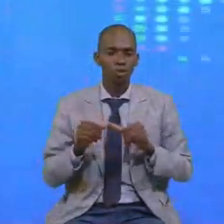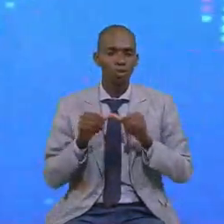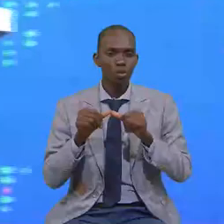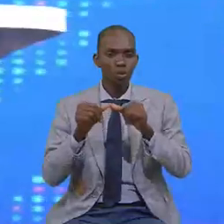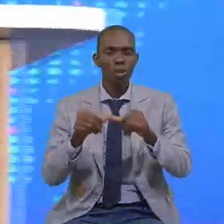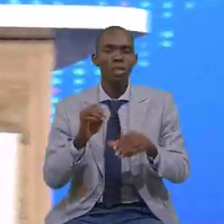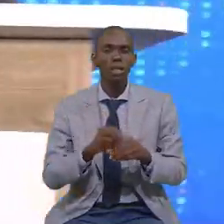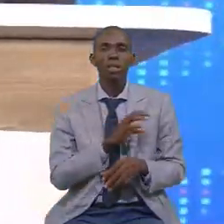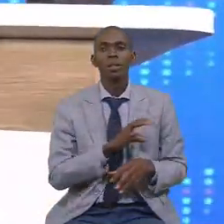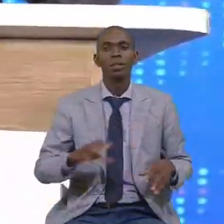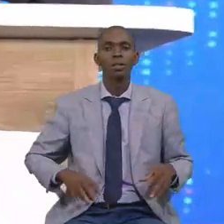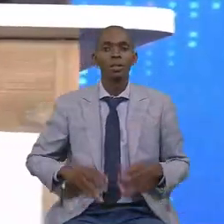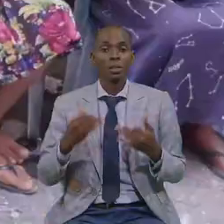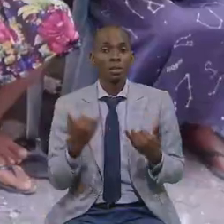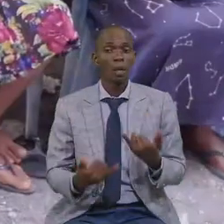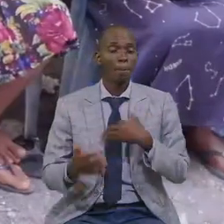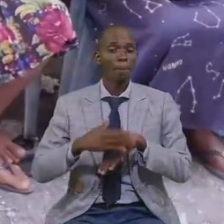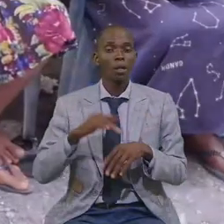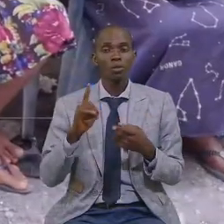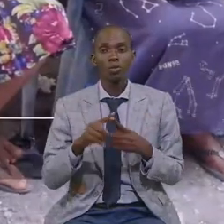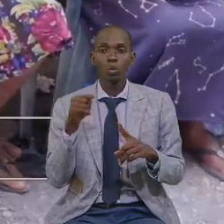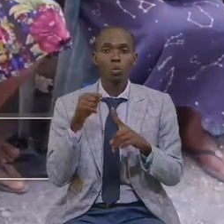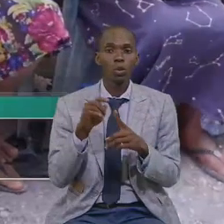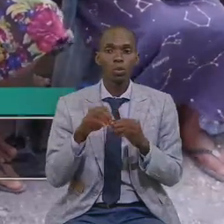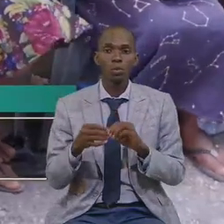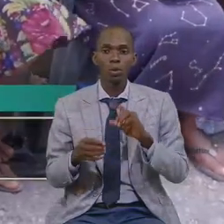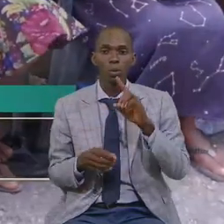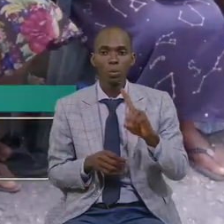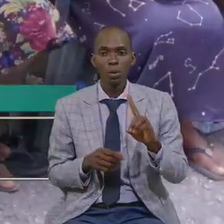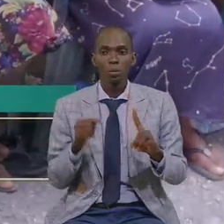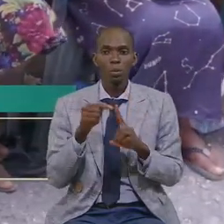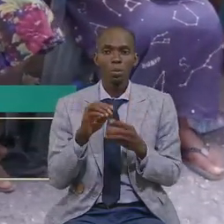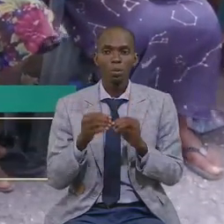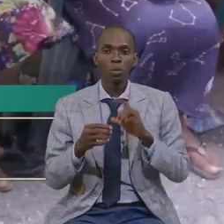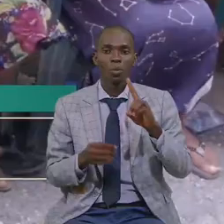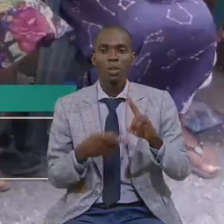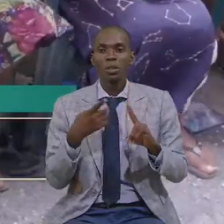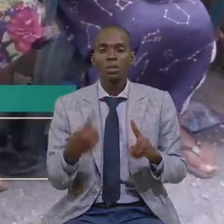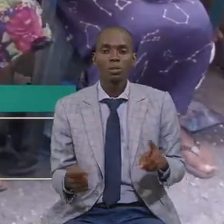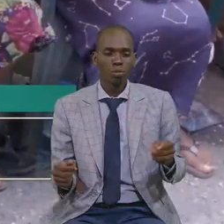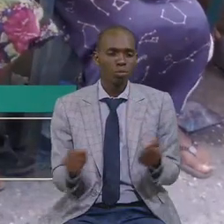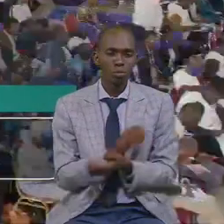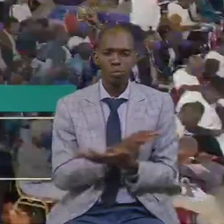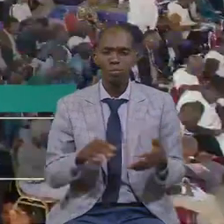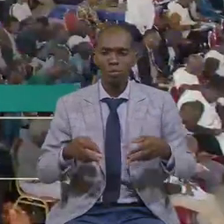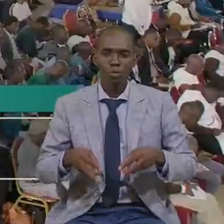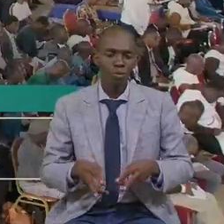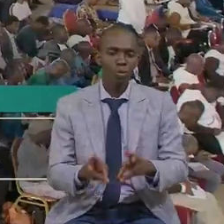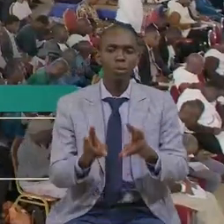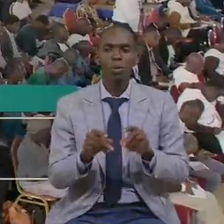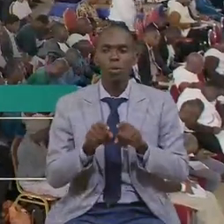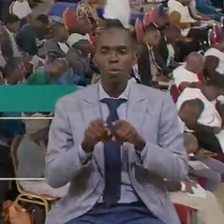Christ. We're looking at number one. Number one, we're looking at the ruinous road